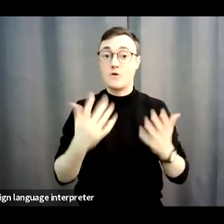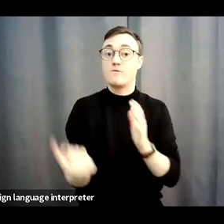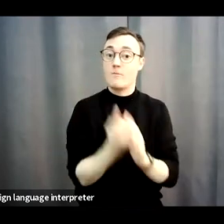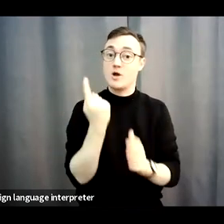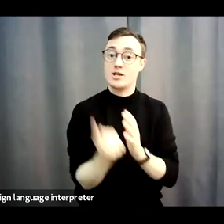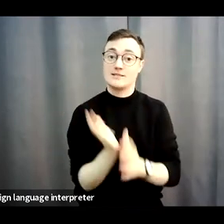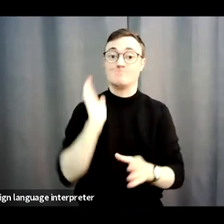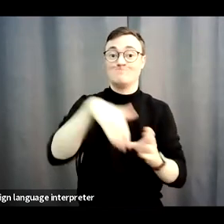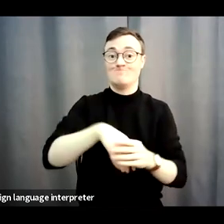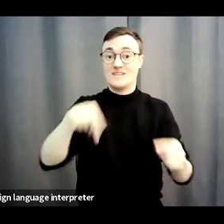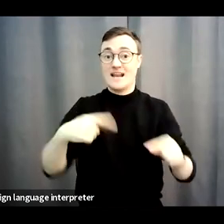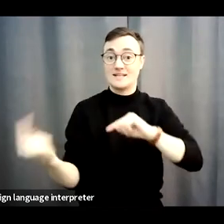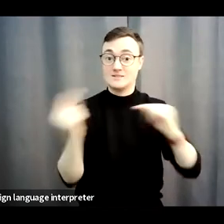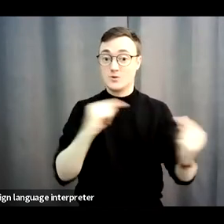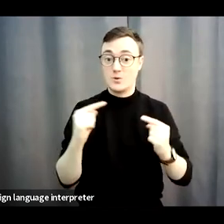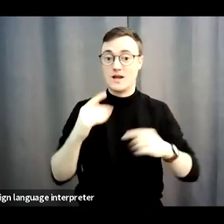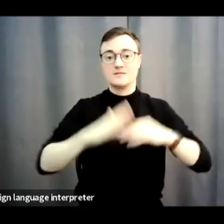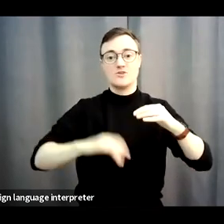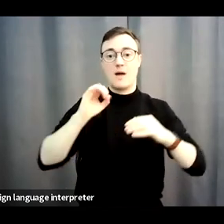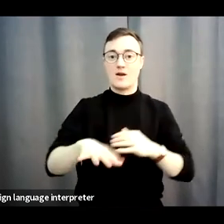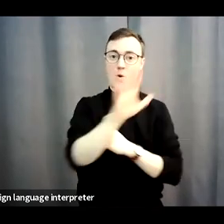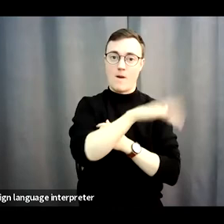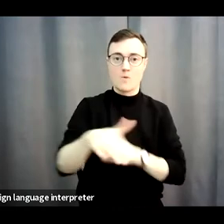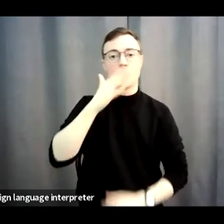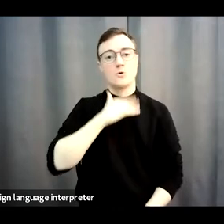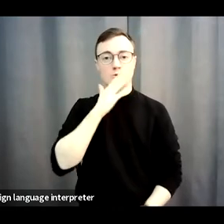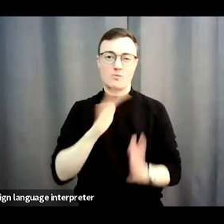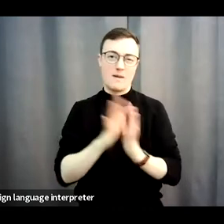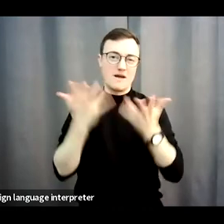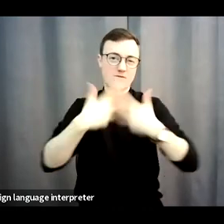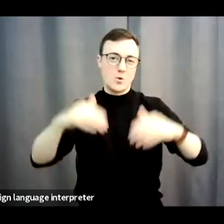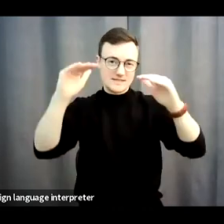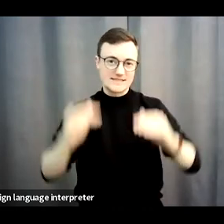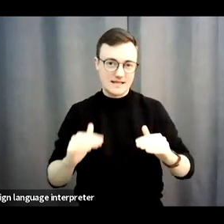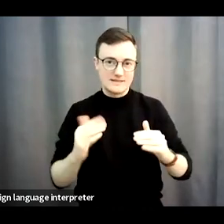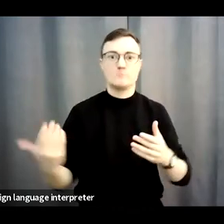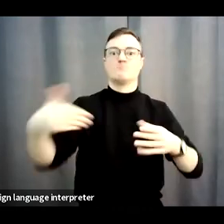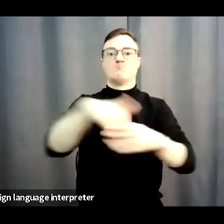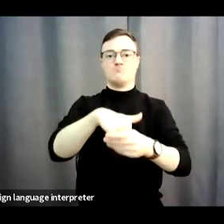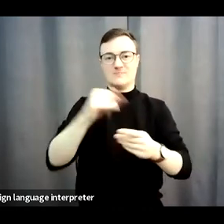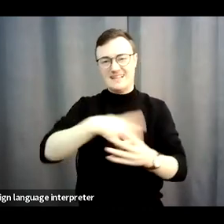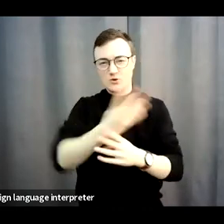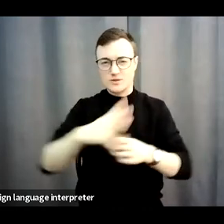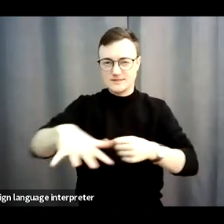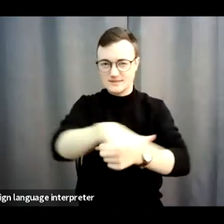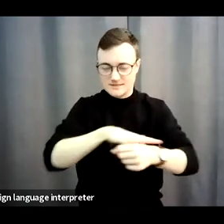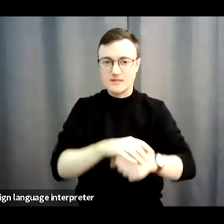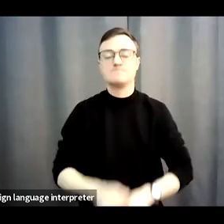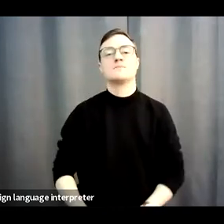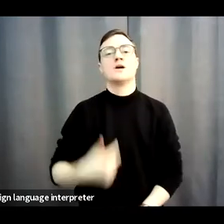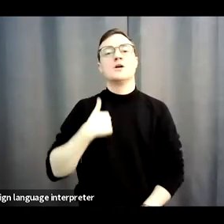the participation of children and young people with disabilities in the Nordic region. Let me start with